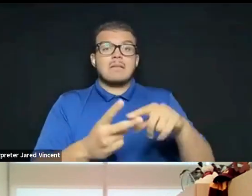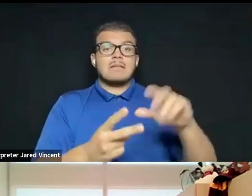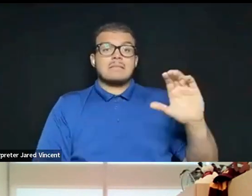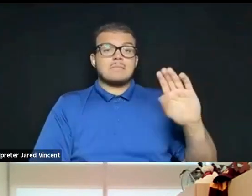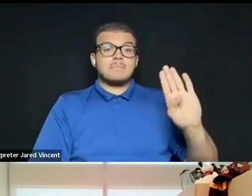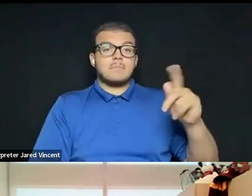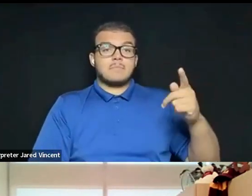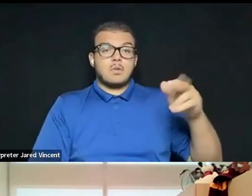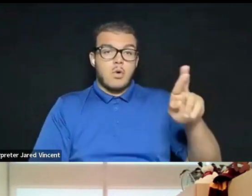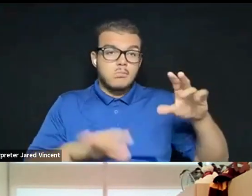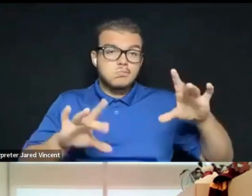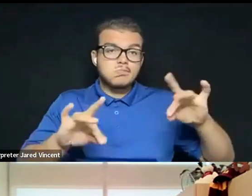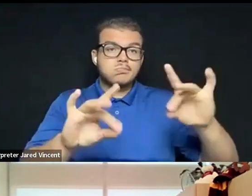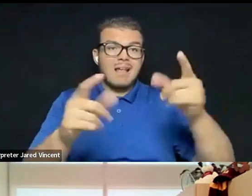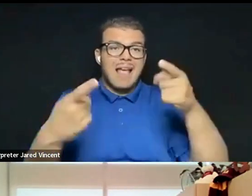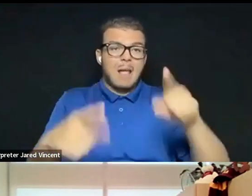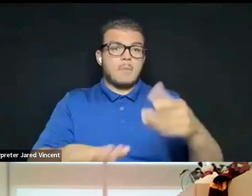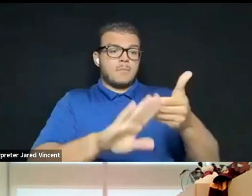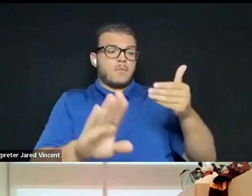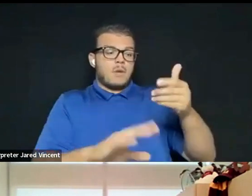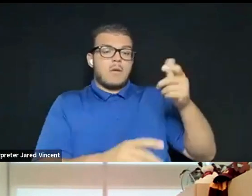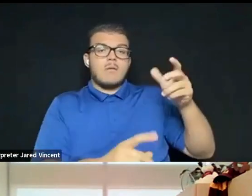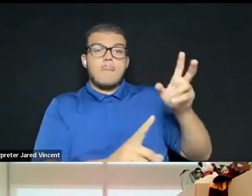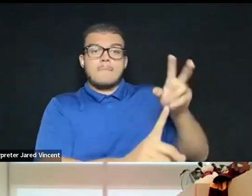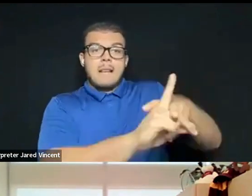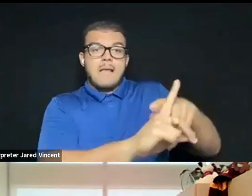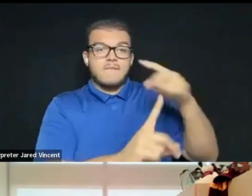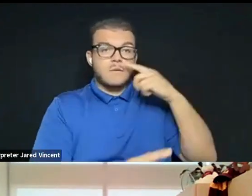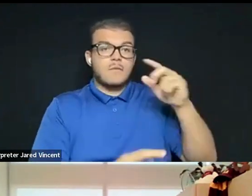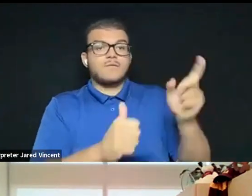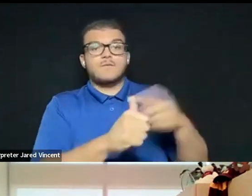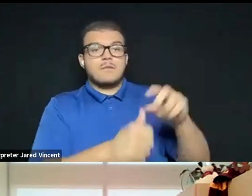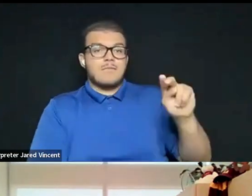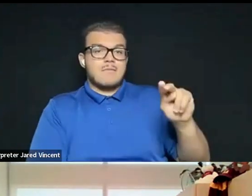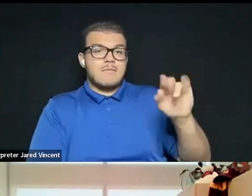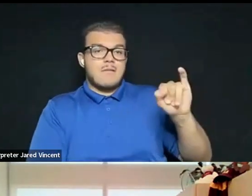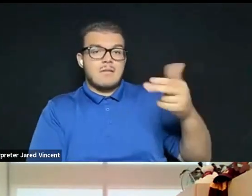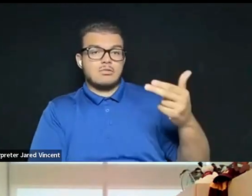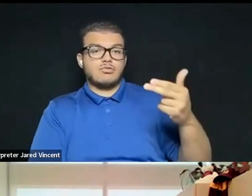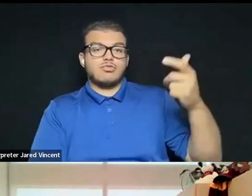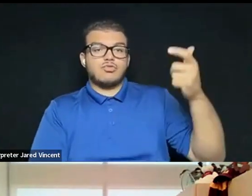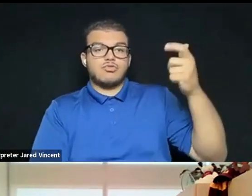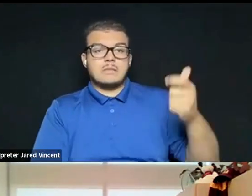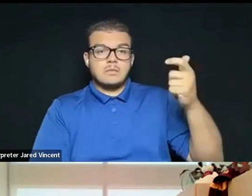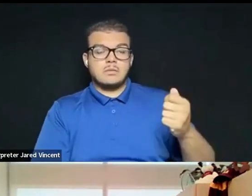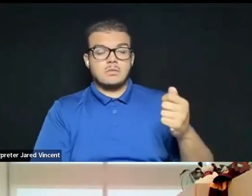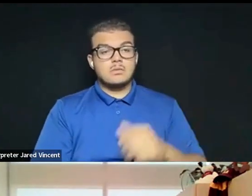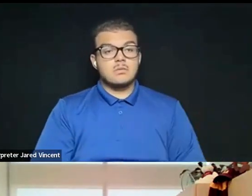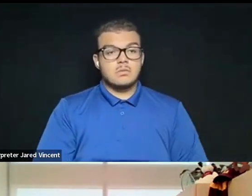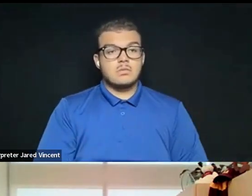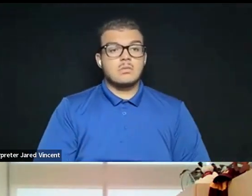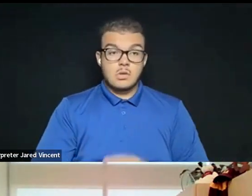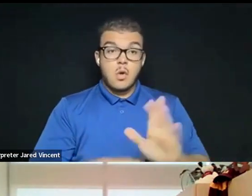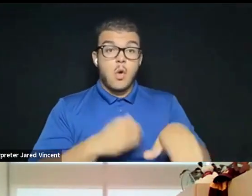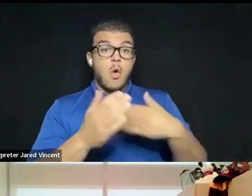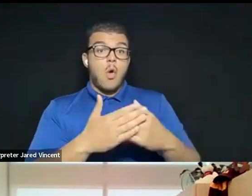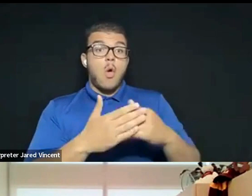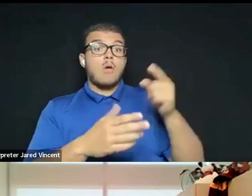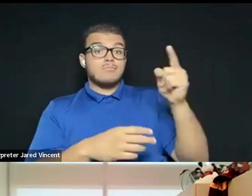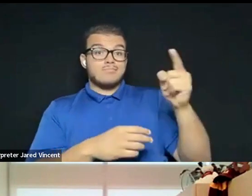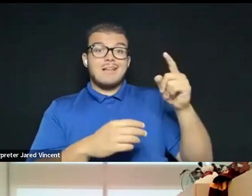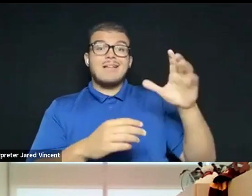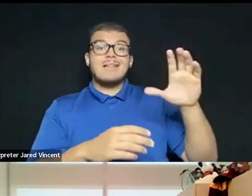CBPR happened before we applied for our first NIH grant. All members of our Greensboro Health Disparities Collaborative